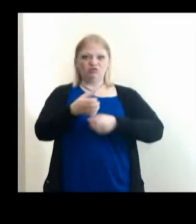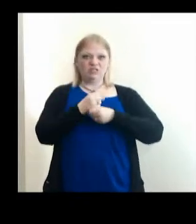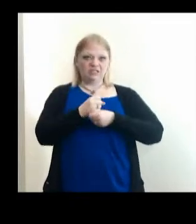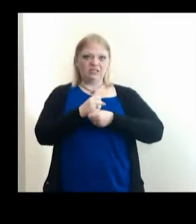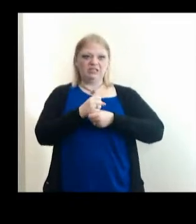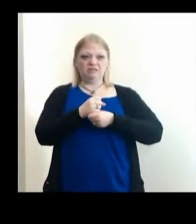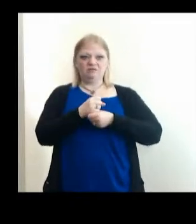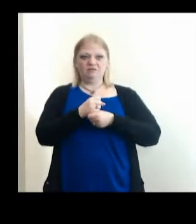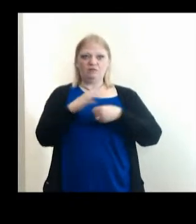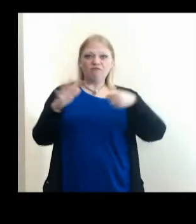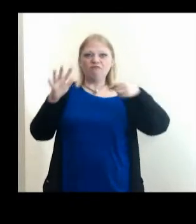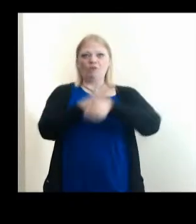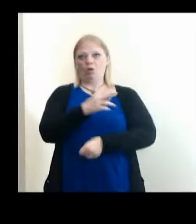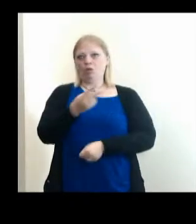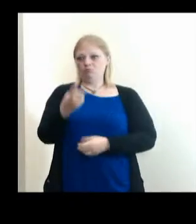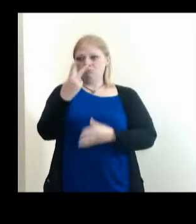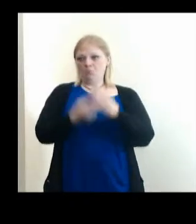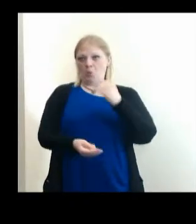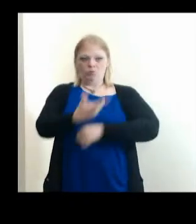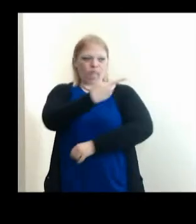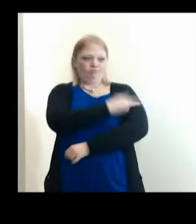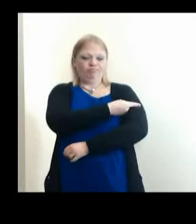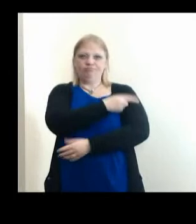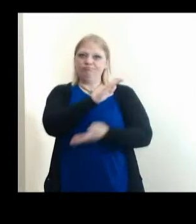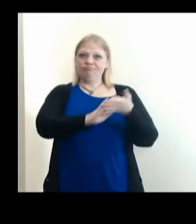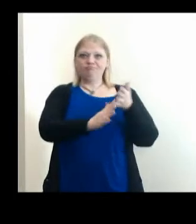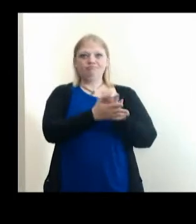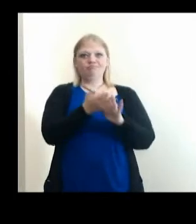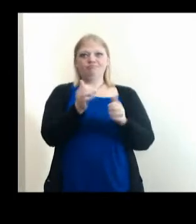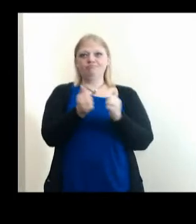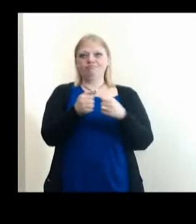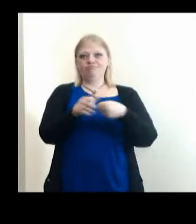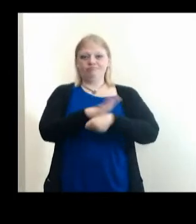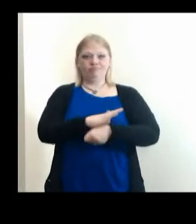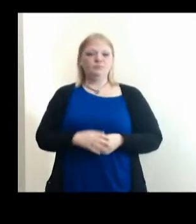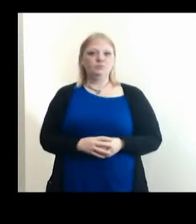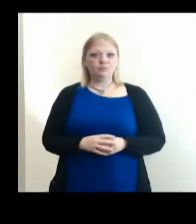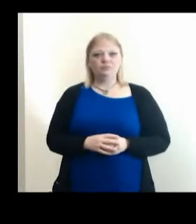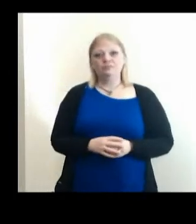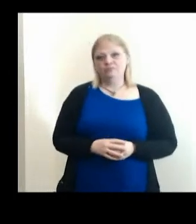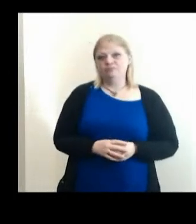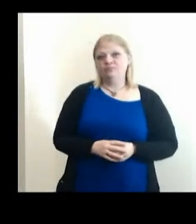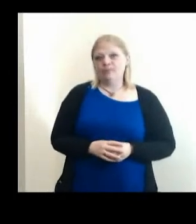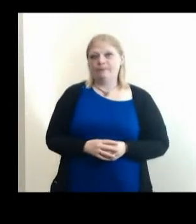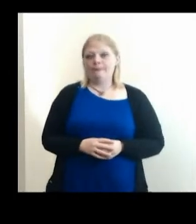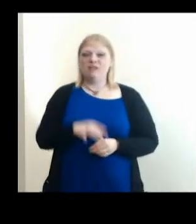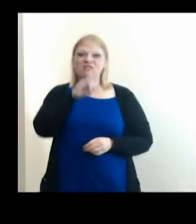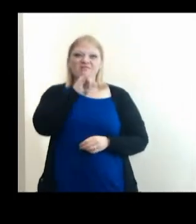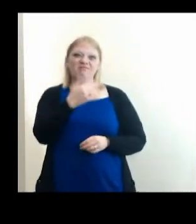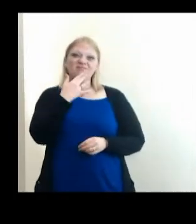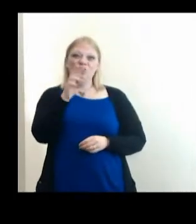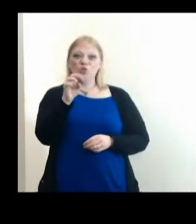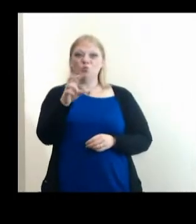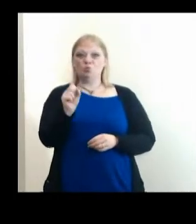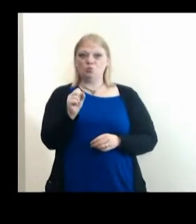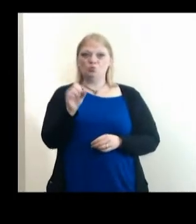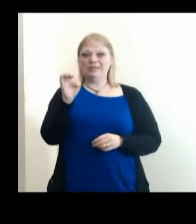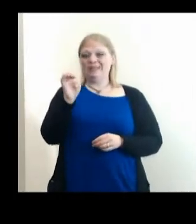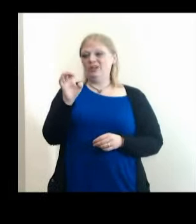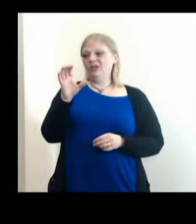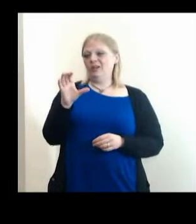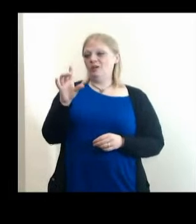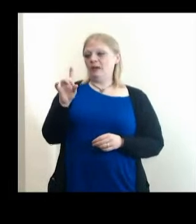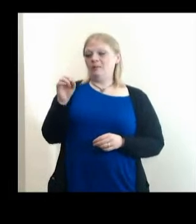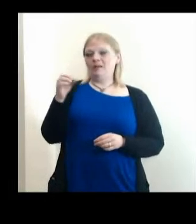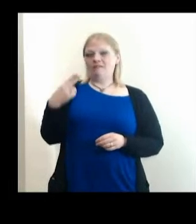all their full doses and are fully vaccinated with COVID-19 vaccine. So that is really good news. And the Erie County Health